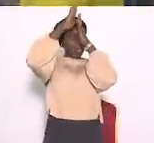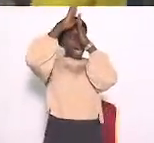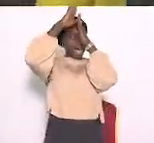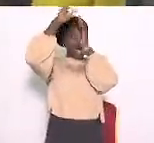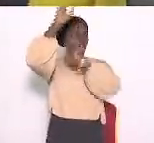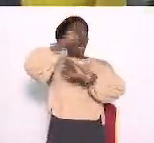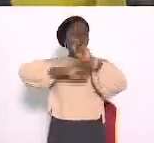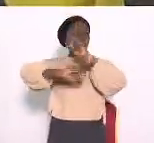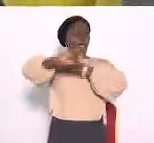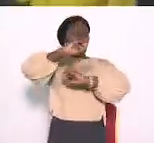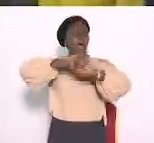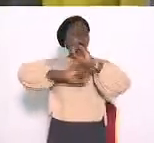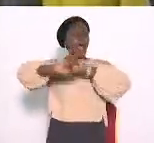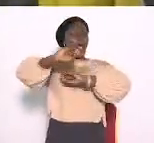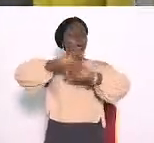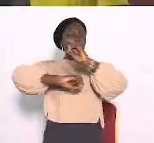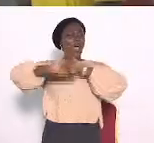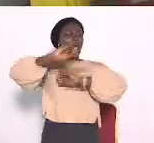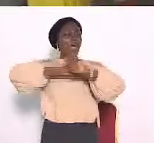Baba